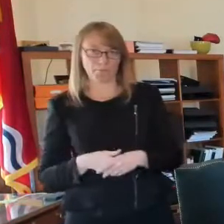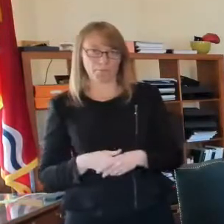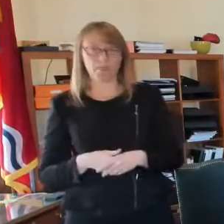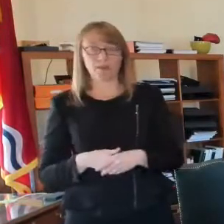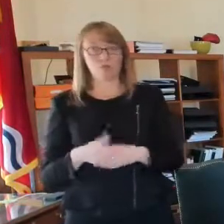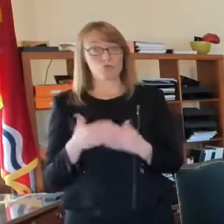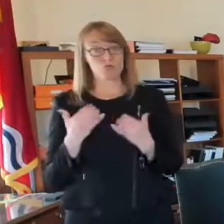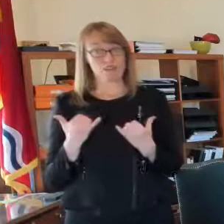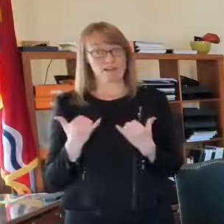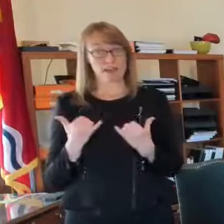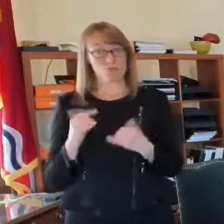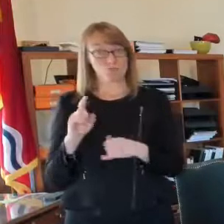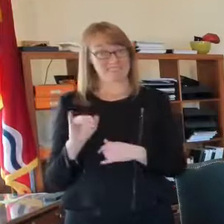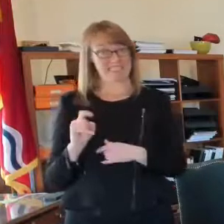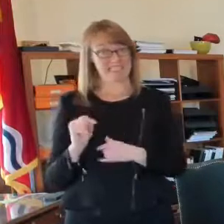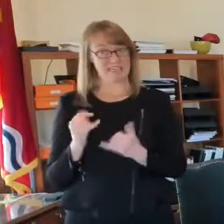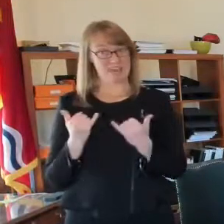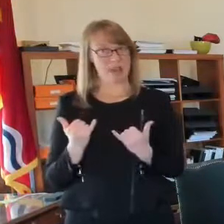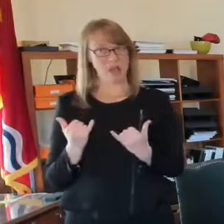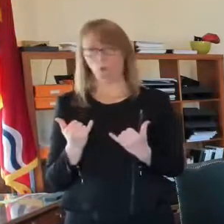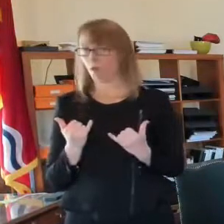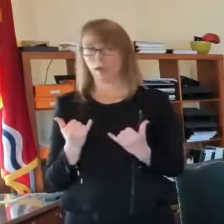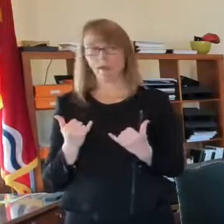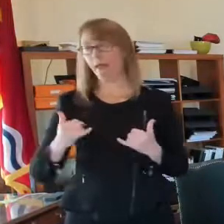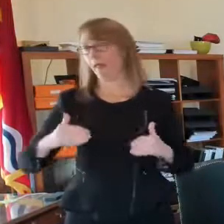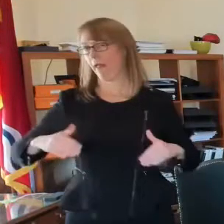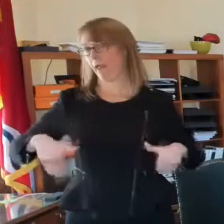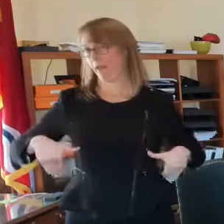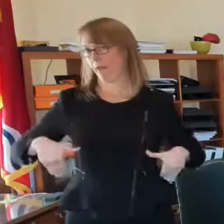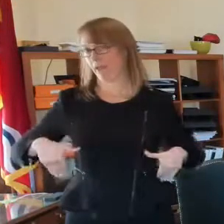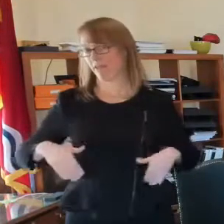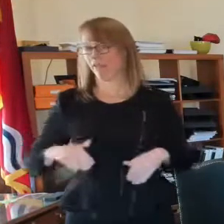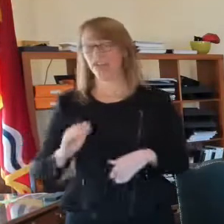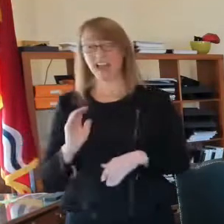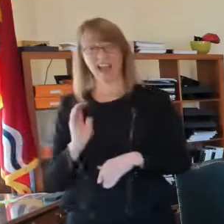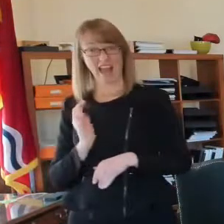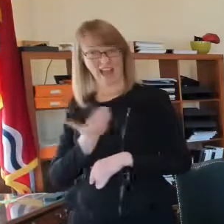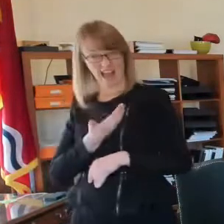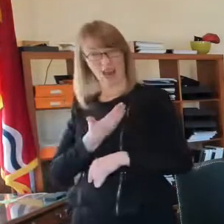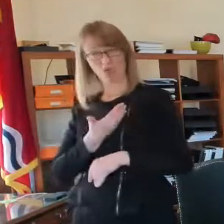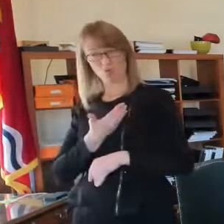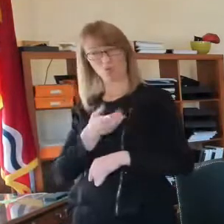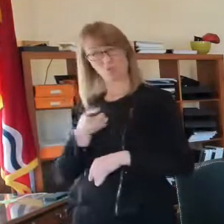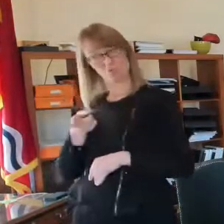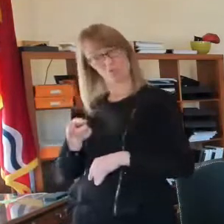But our morgue in the city holds about 60 people,